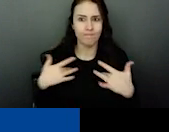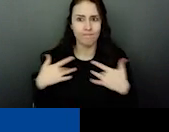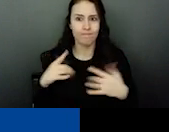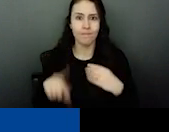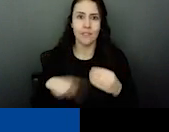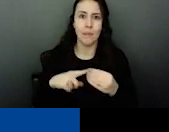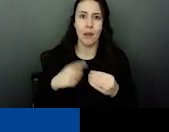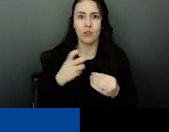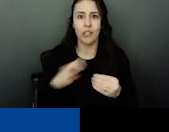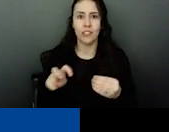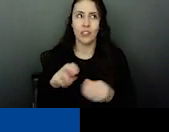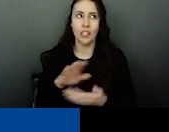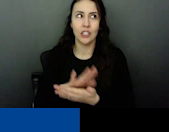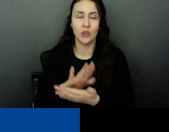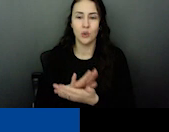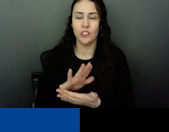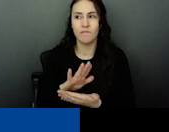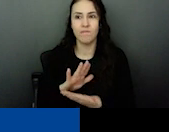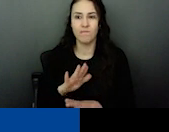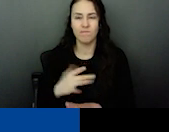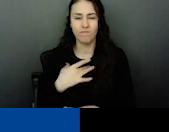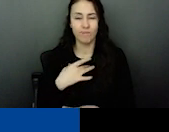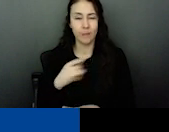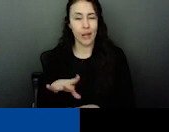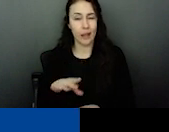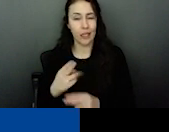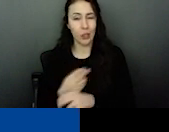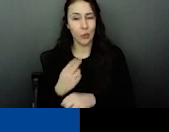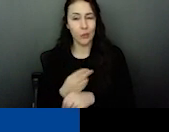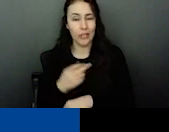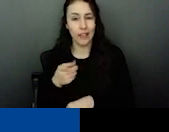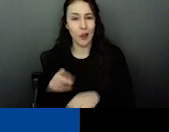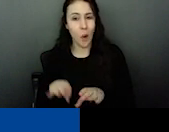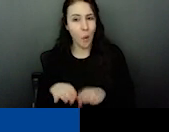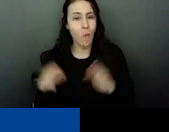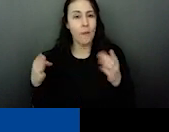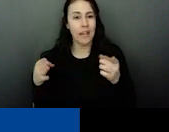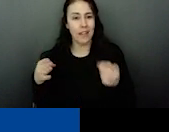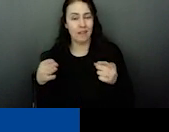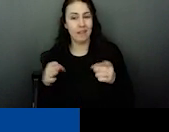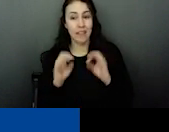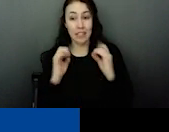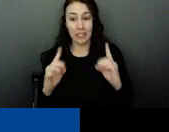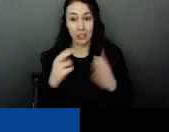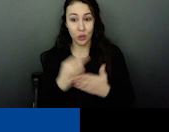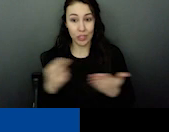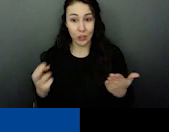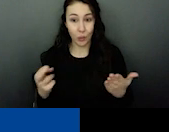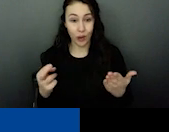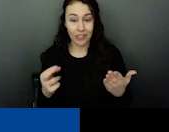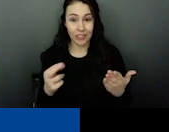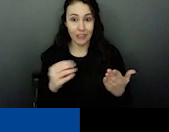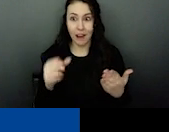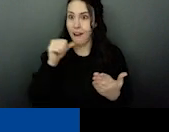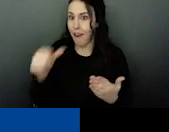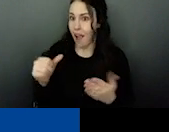potentially frowning upon using these open educational resources rather than the books that